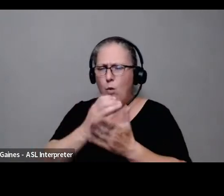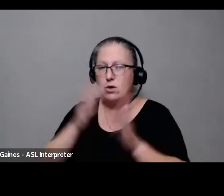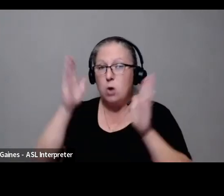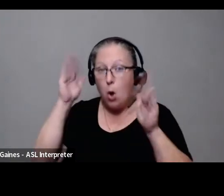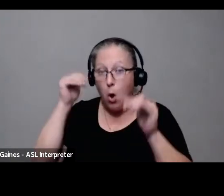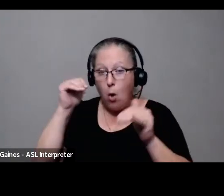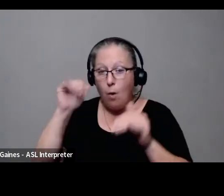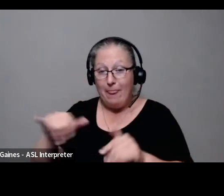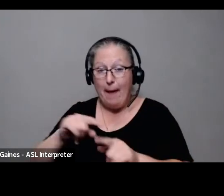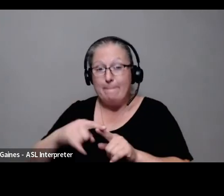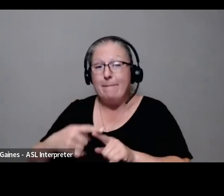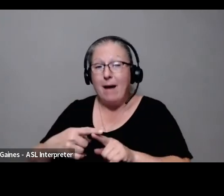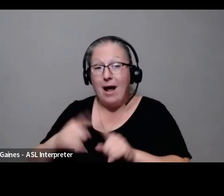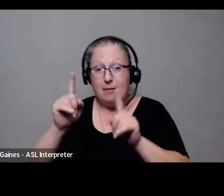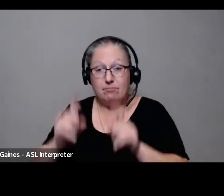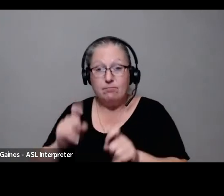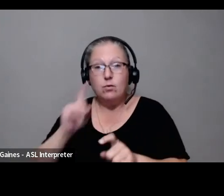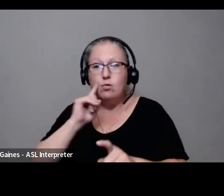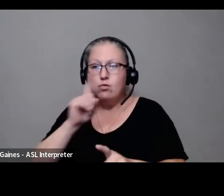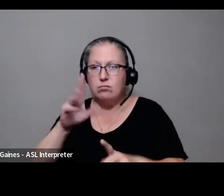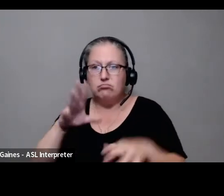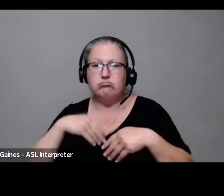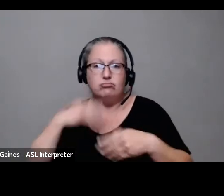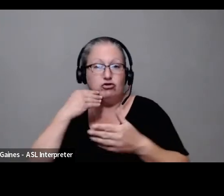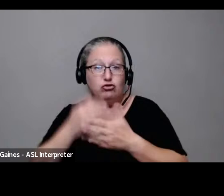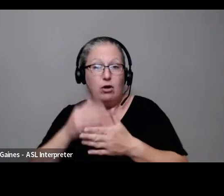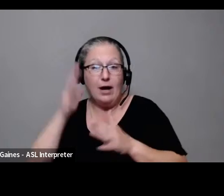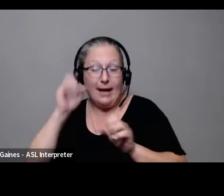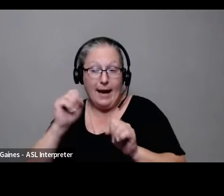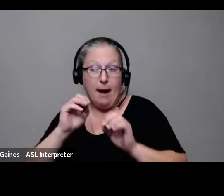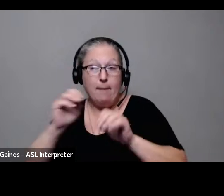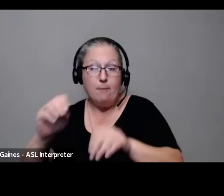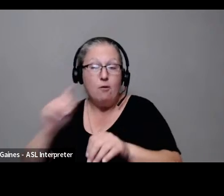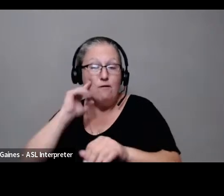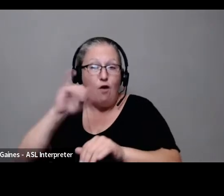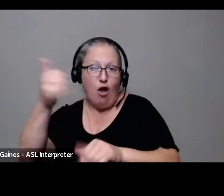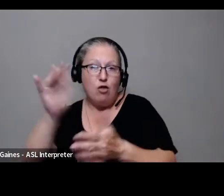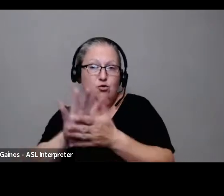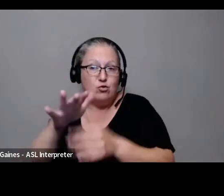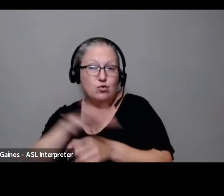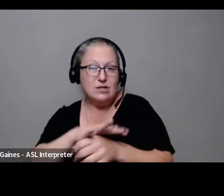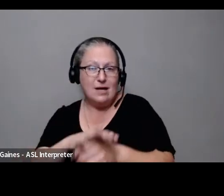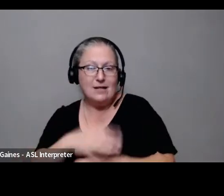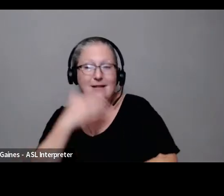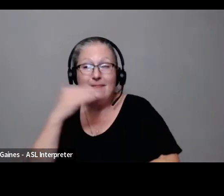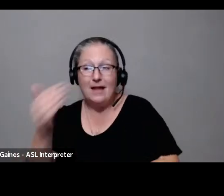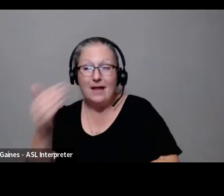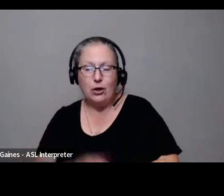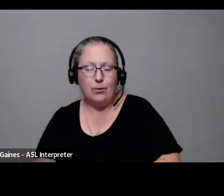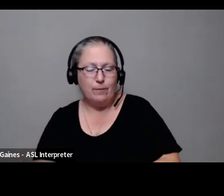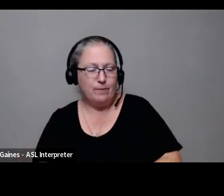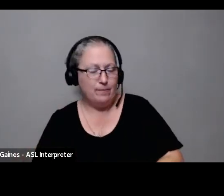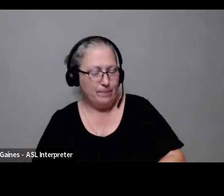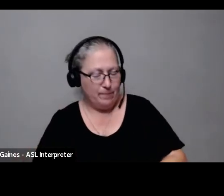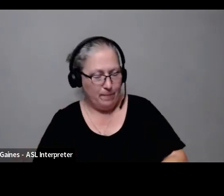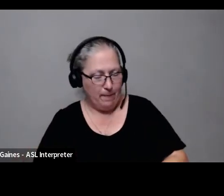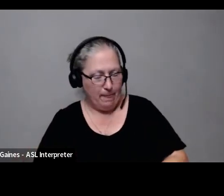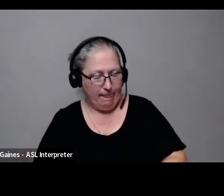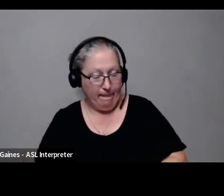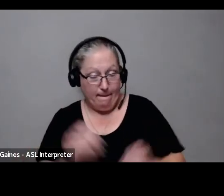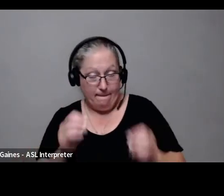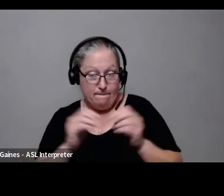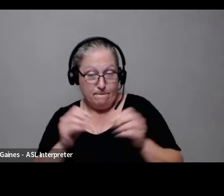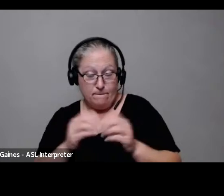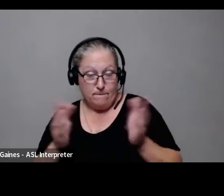that this pilot is really well received and that we can move it to the other school sites. Thank you. Great. Anybody